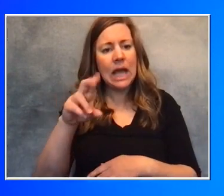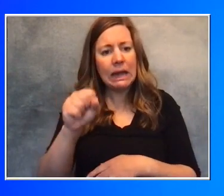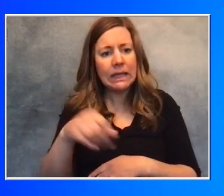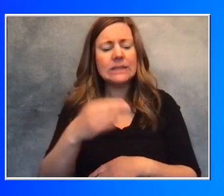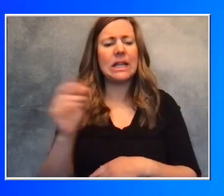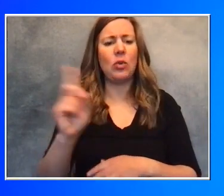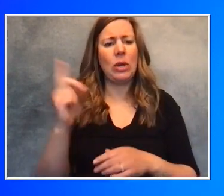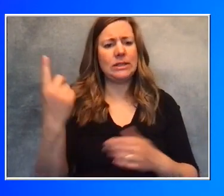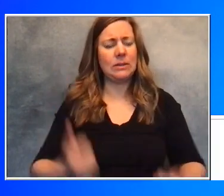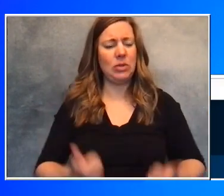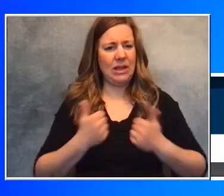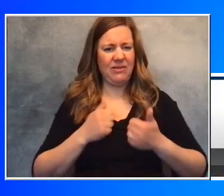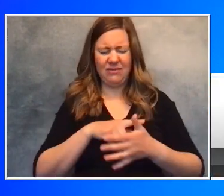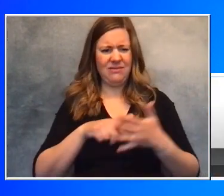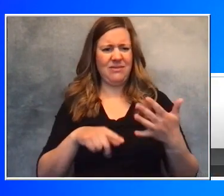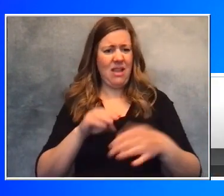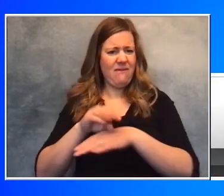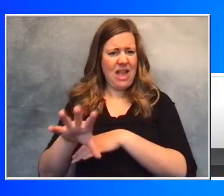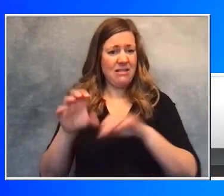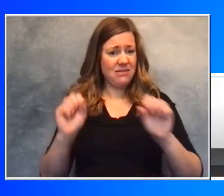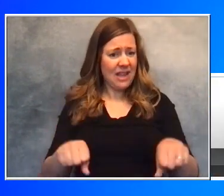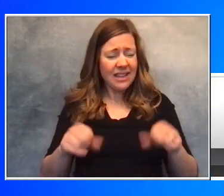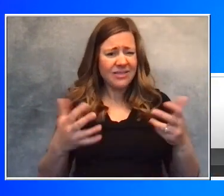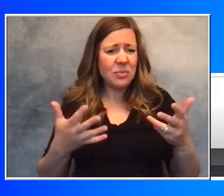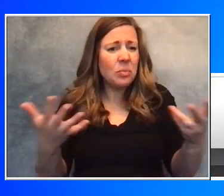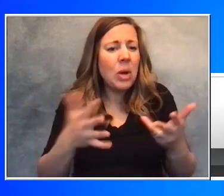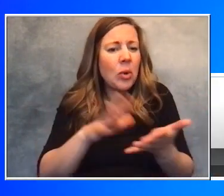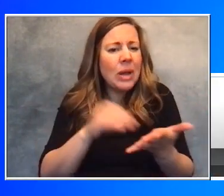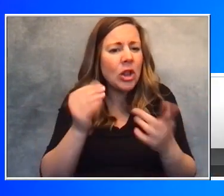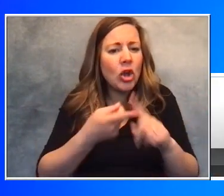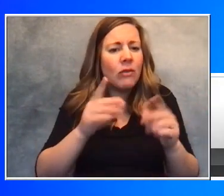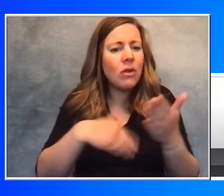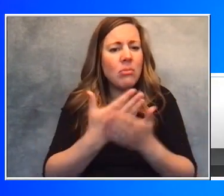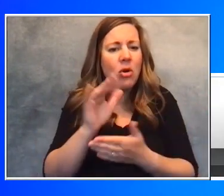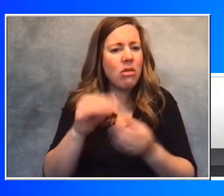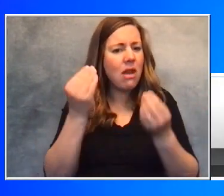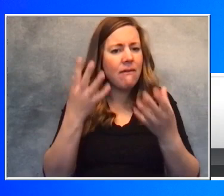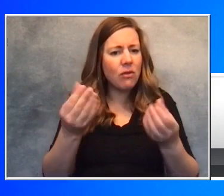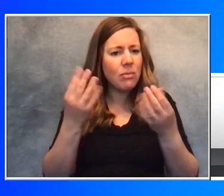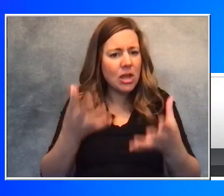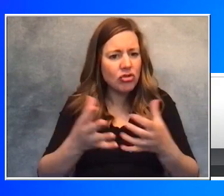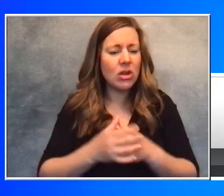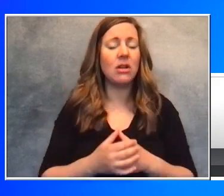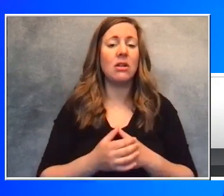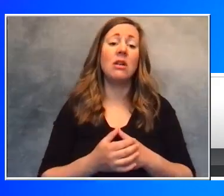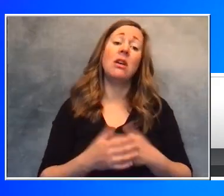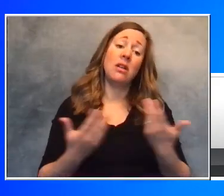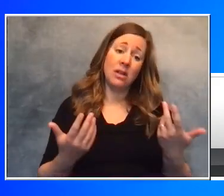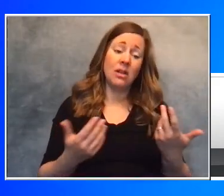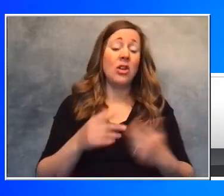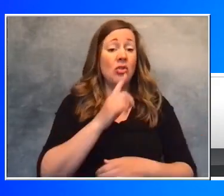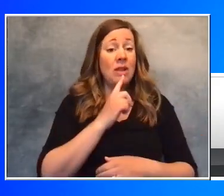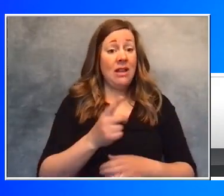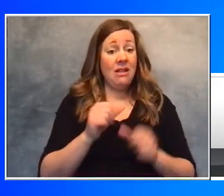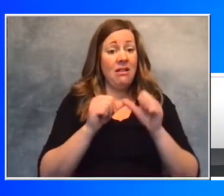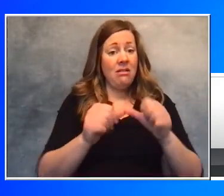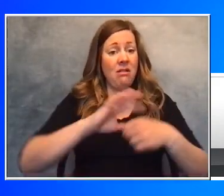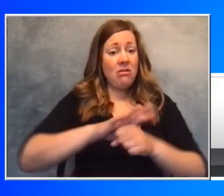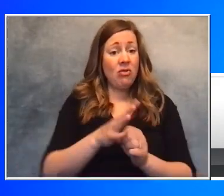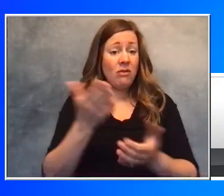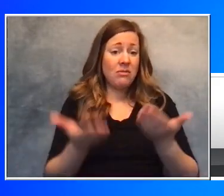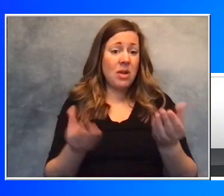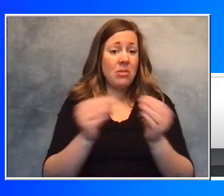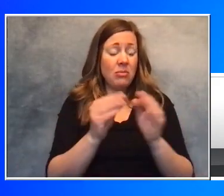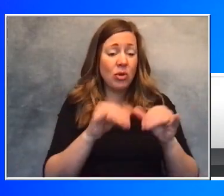collecting all of that data to find out the significance of that. Certainly, long COVID might be more common